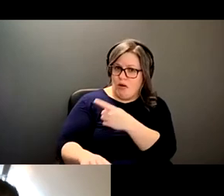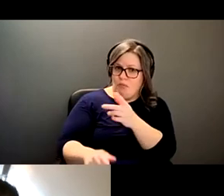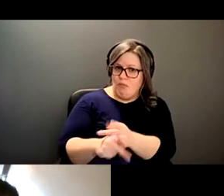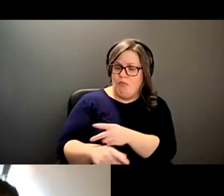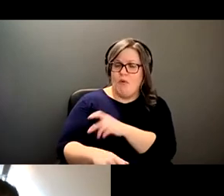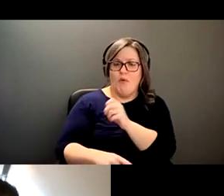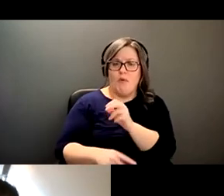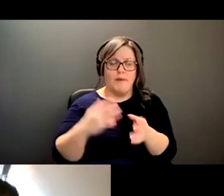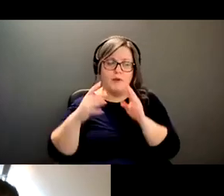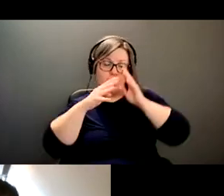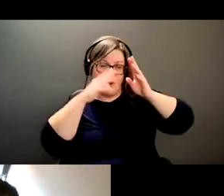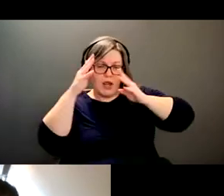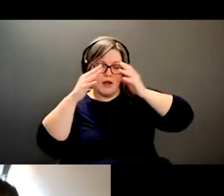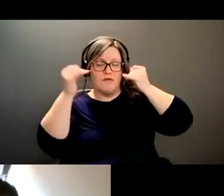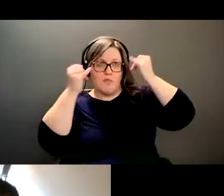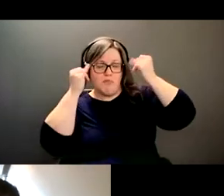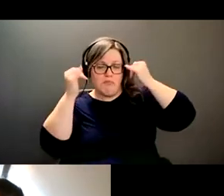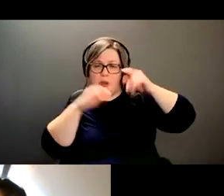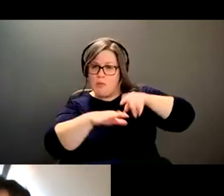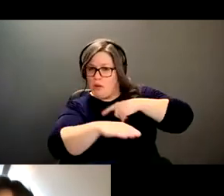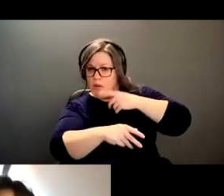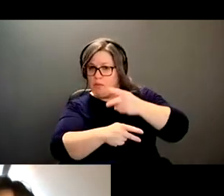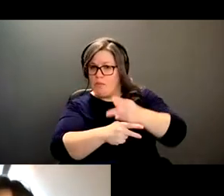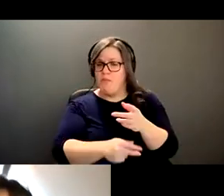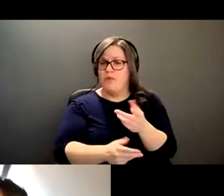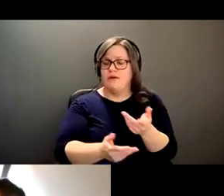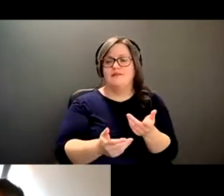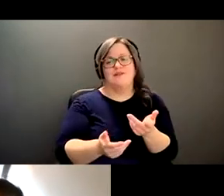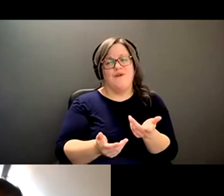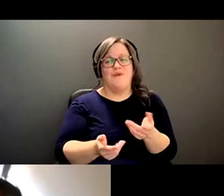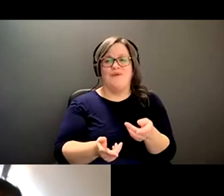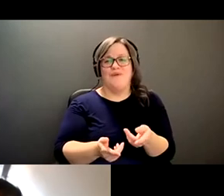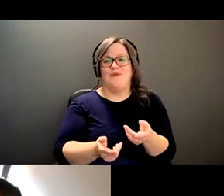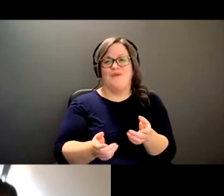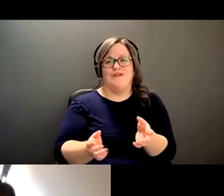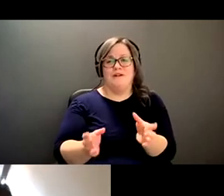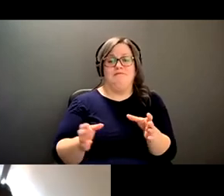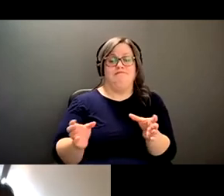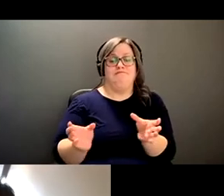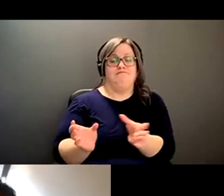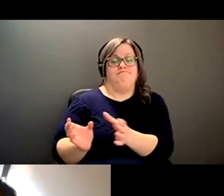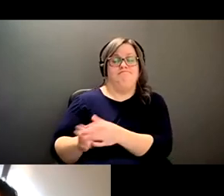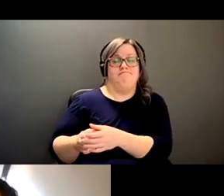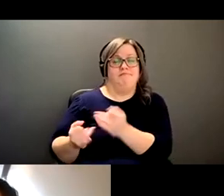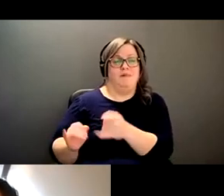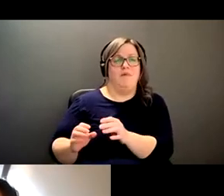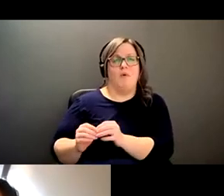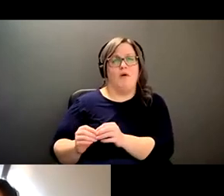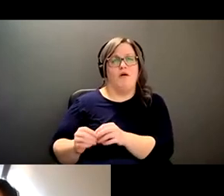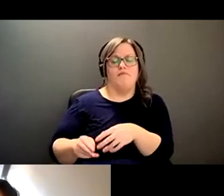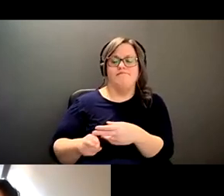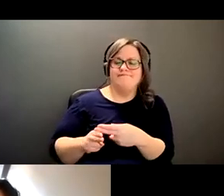And yeah, I think, you know, the precarity of the artist-run space model